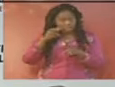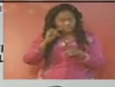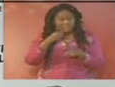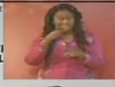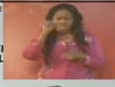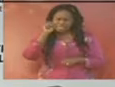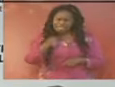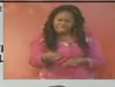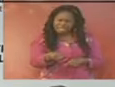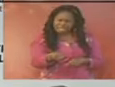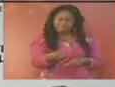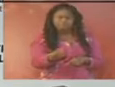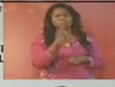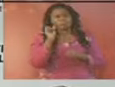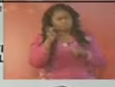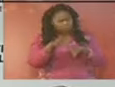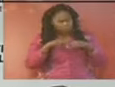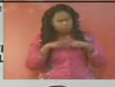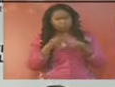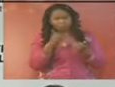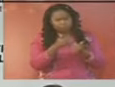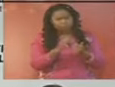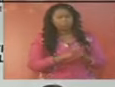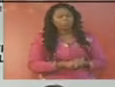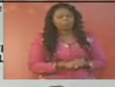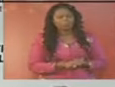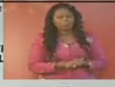to the Newsday.